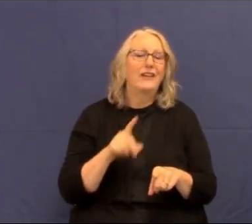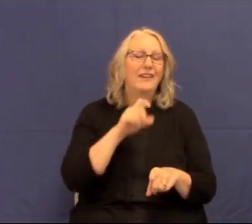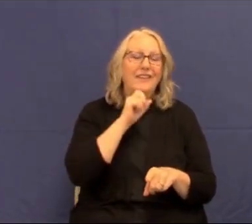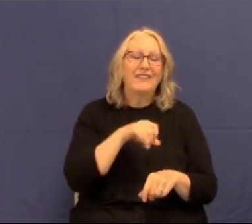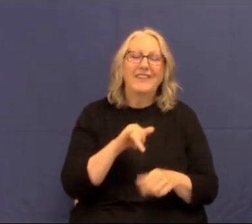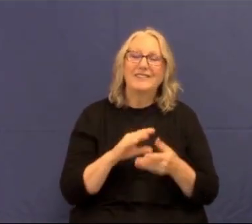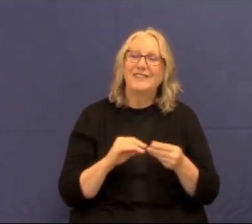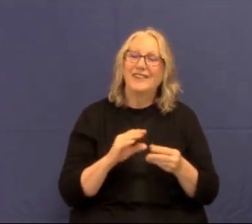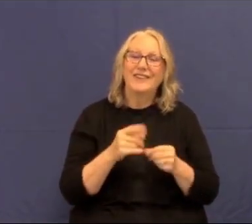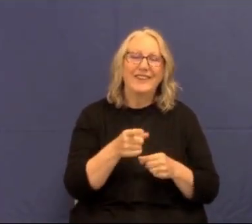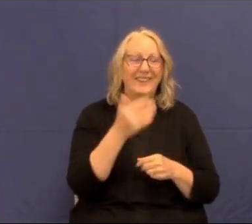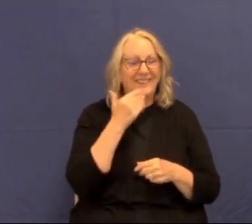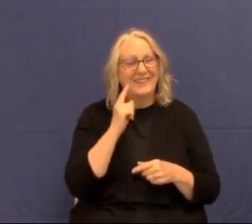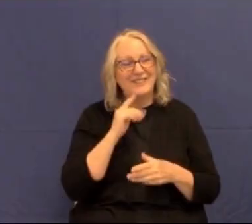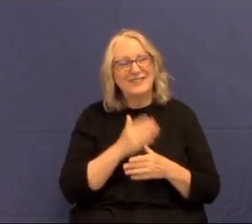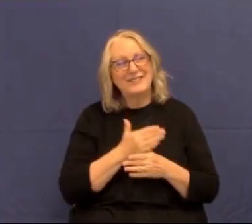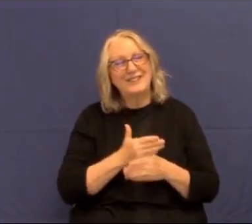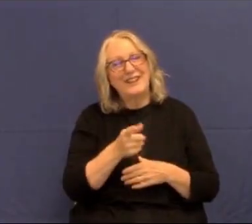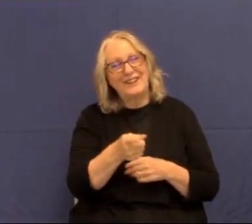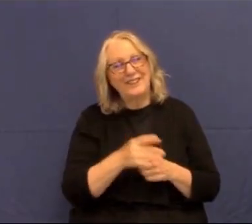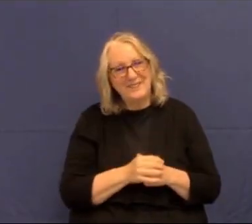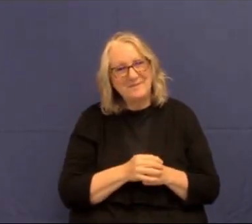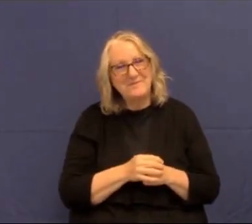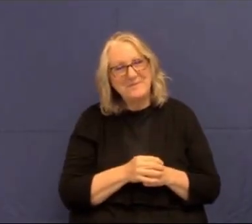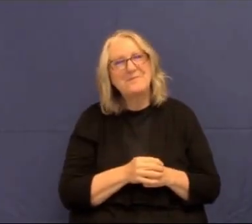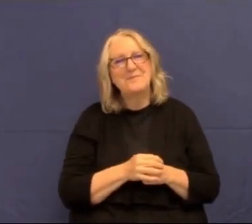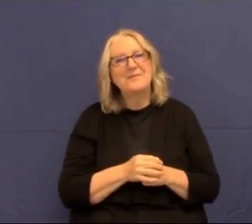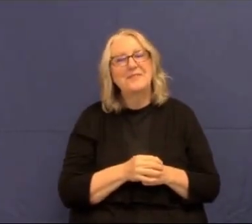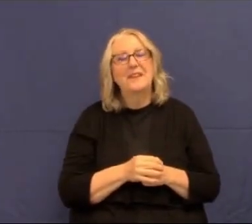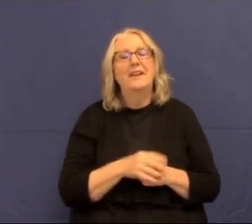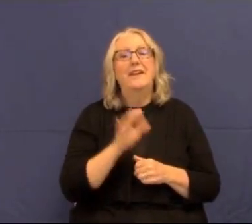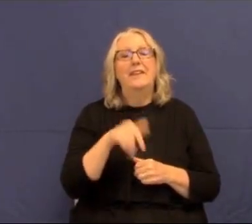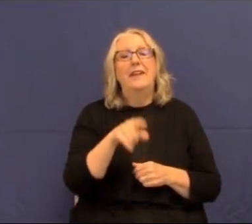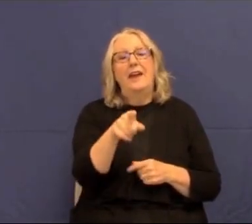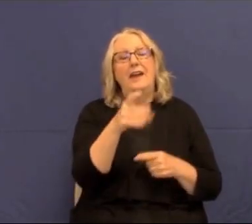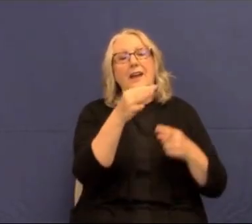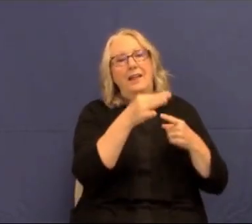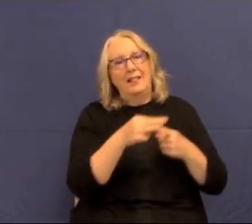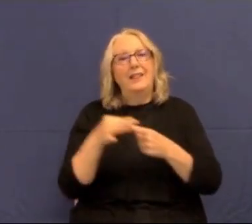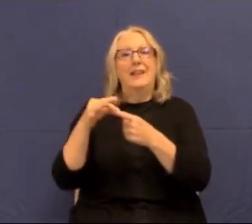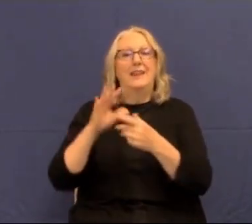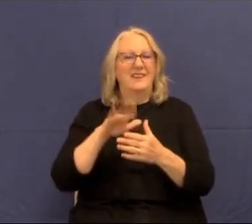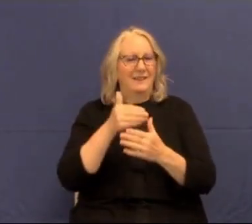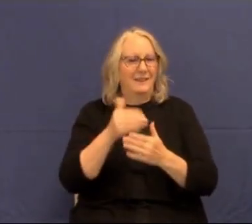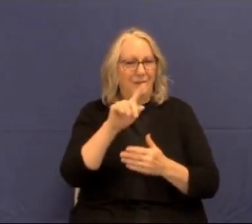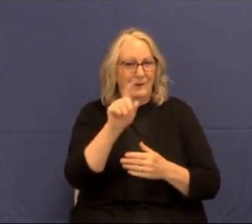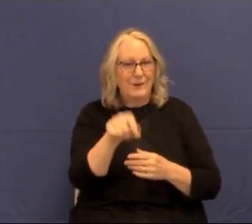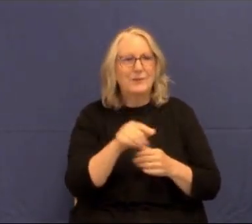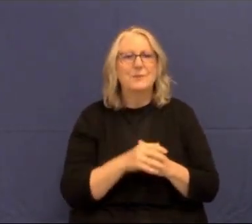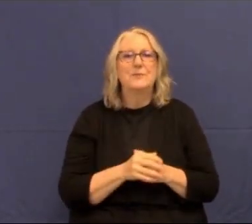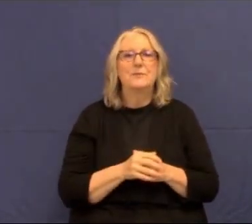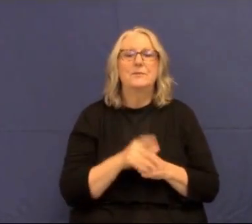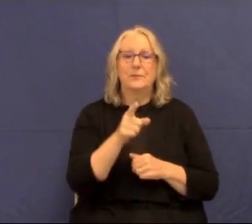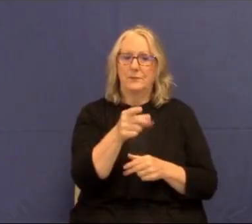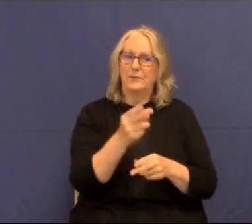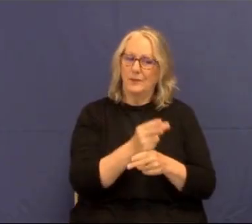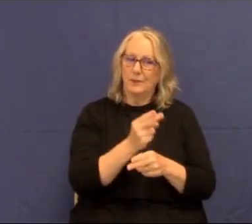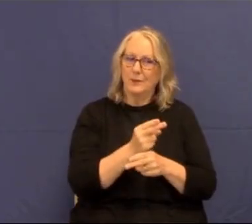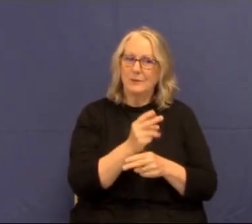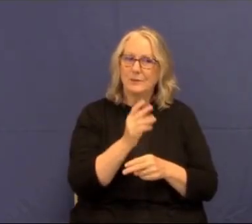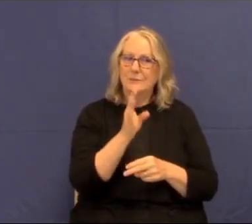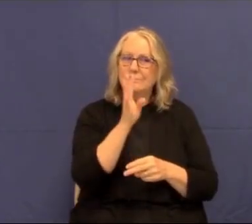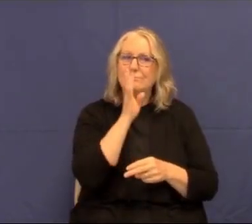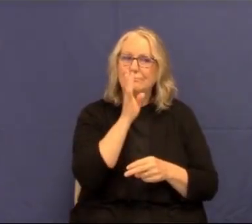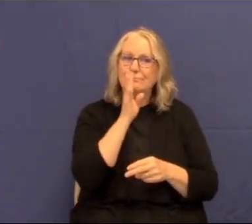Jared, I love that story. Yes, thank you for sharing. So that kind of leads into the next question.